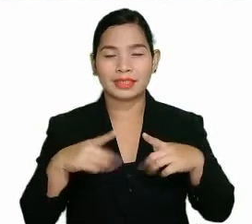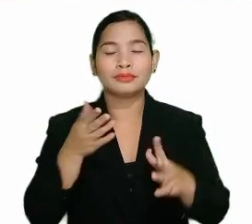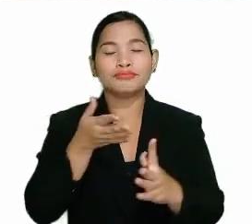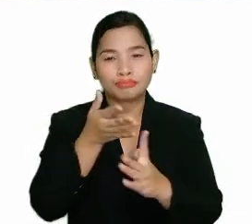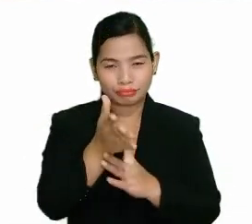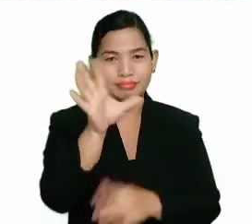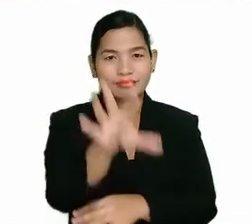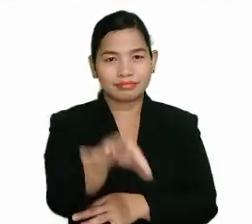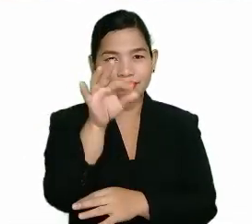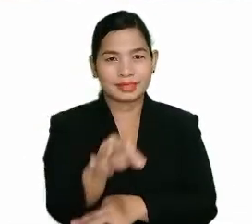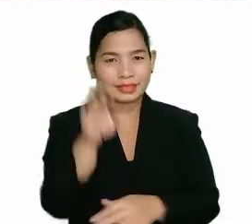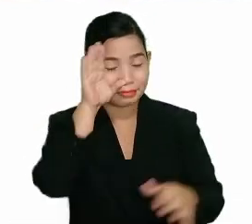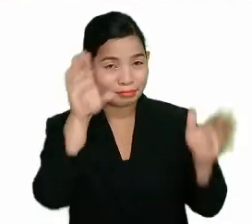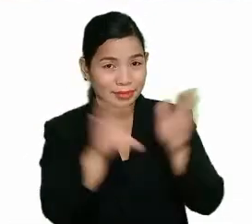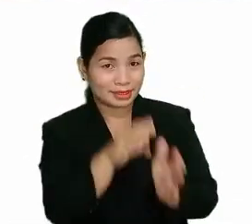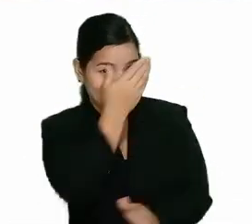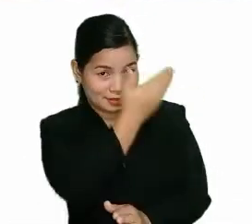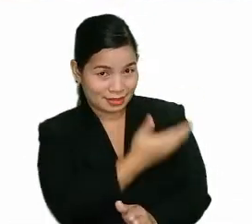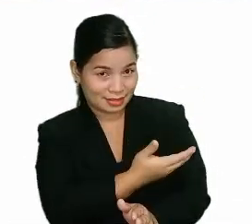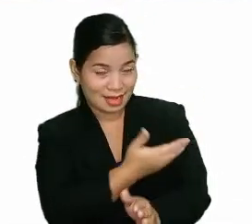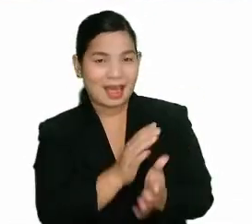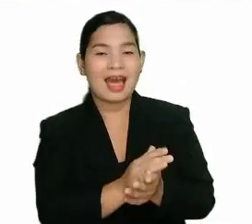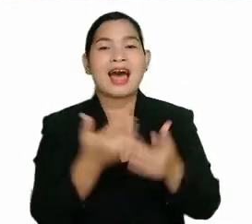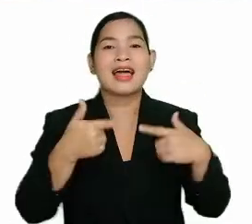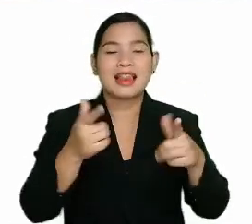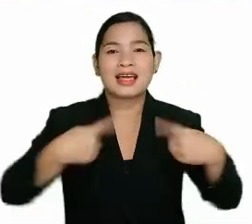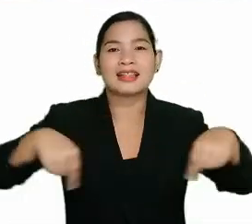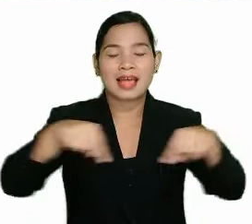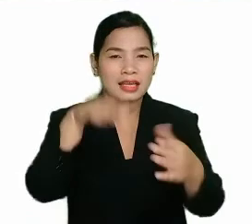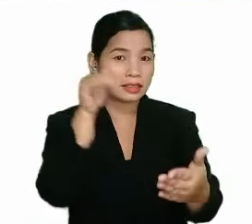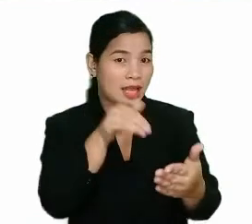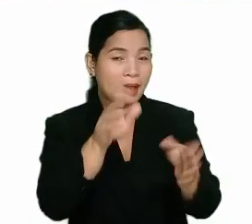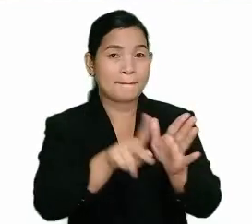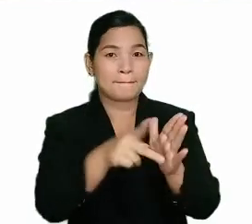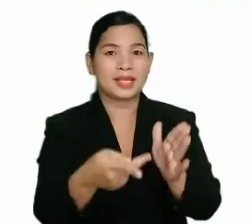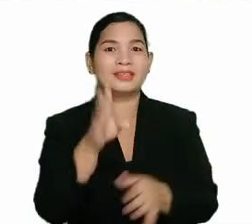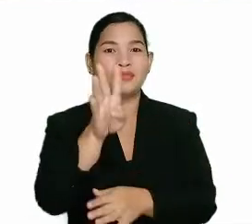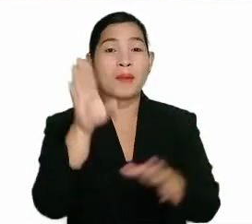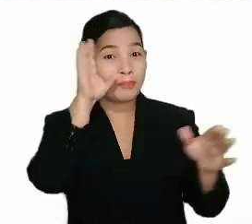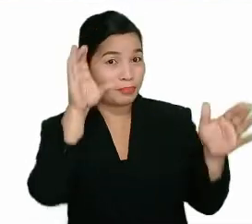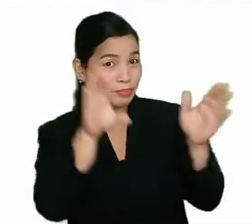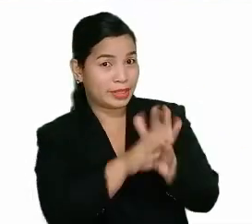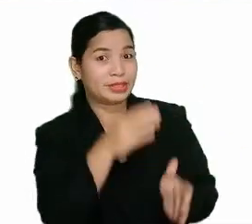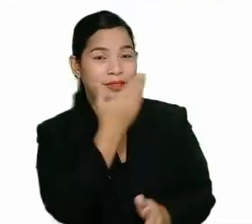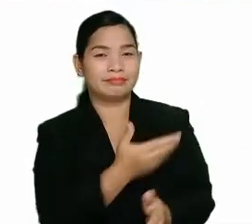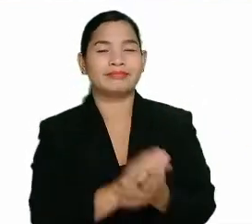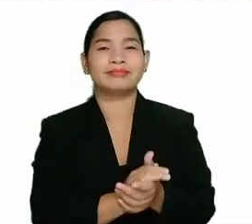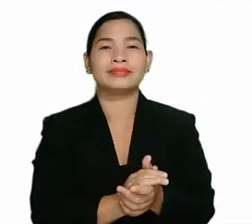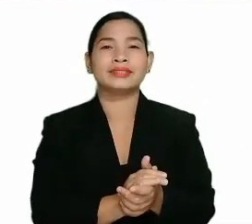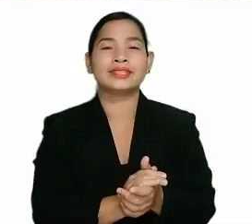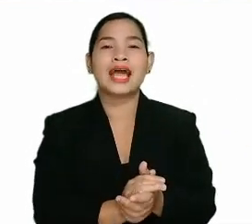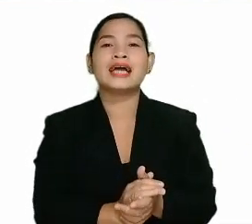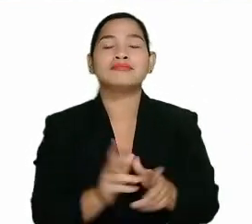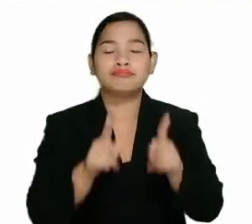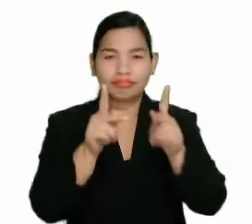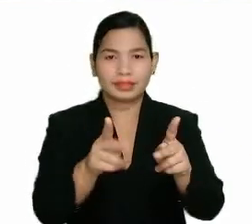identifying it based on the pictures found on Let Us Study on page 4. Place your answers